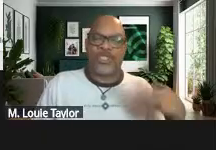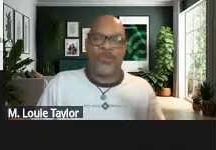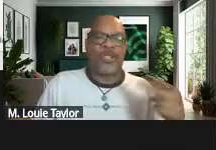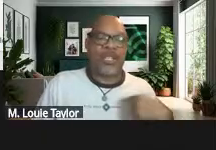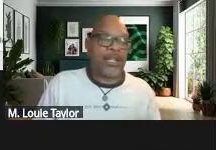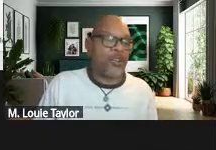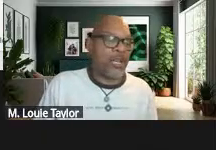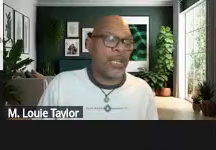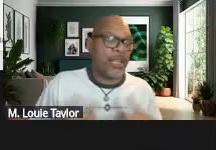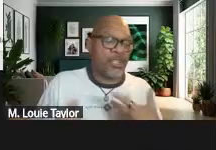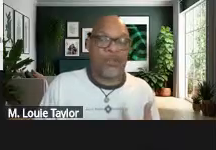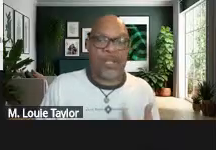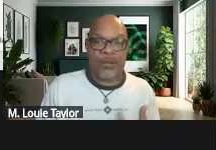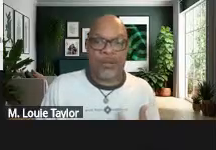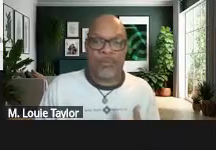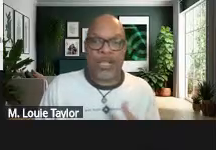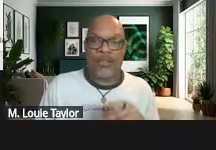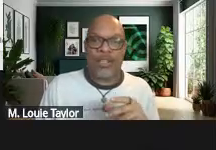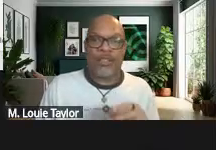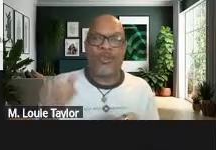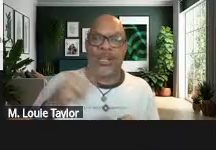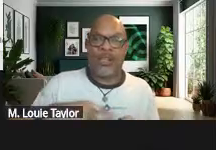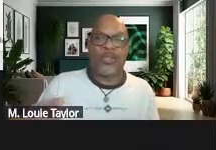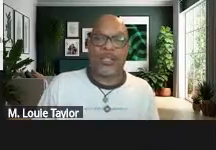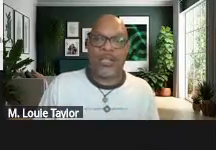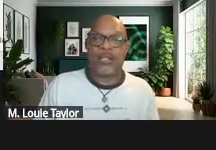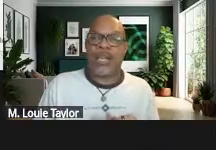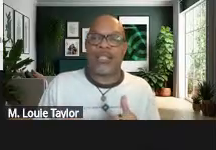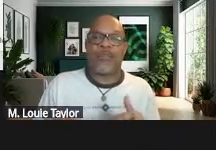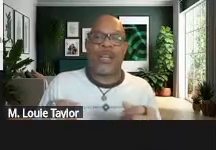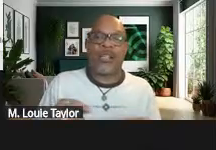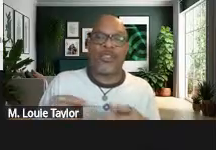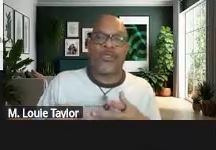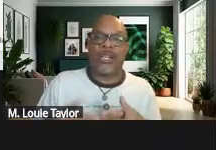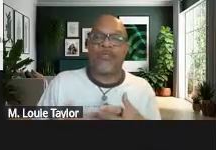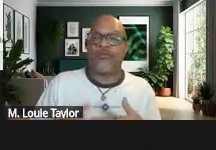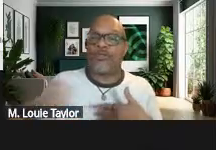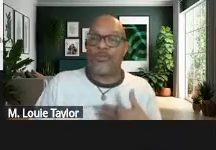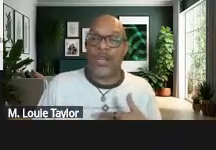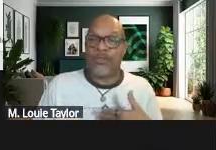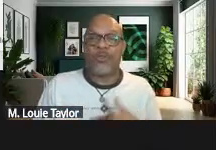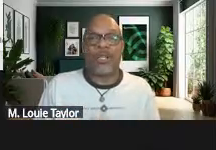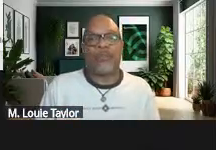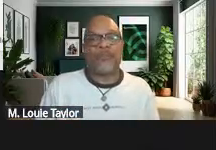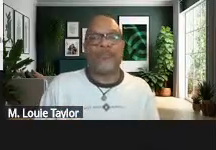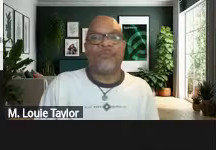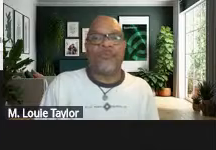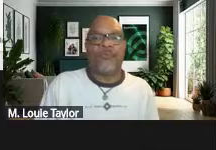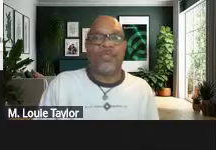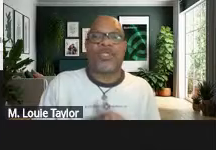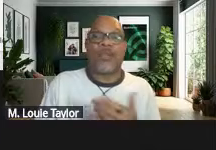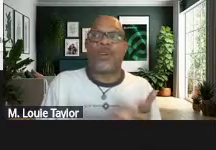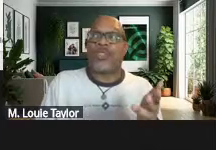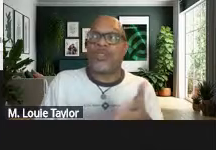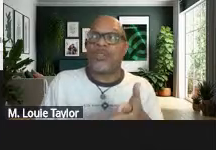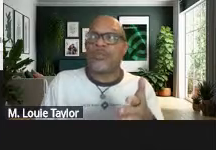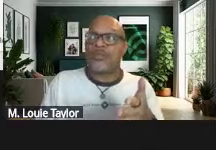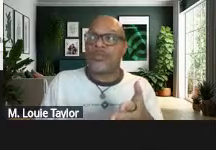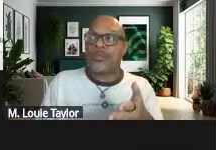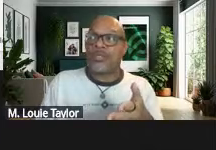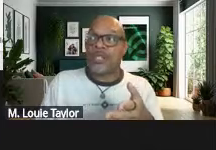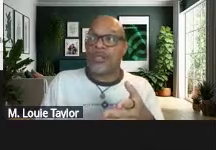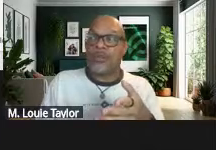As soon as they click on that link, it shows up. You get a note that says, hey, somebody clicked on your link for whatever it was. The same way